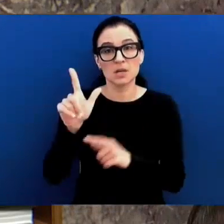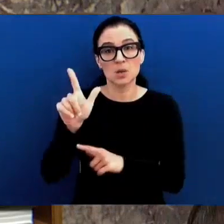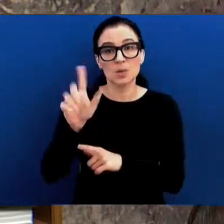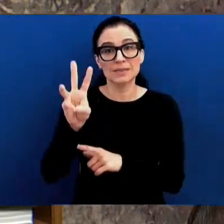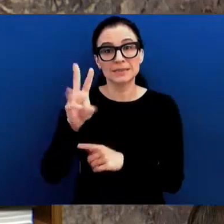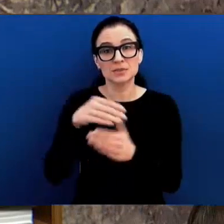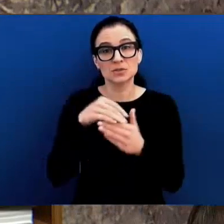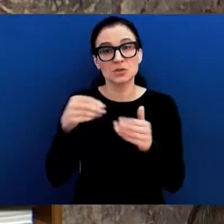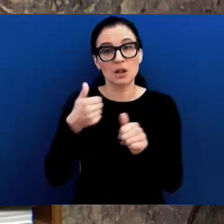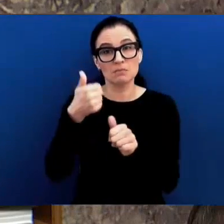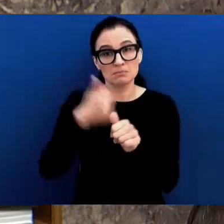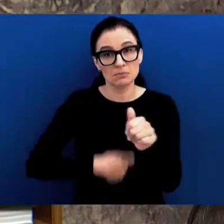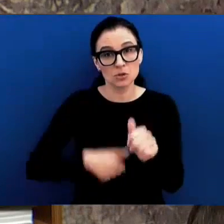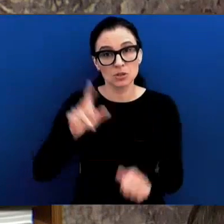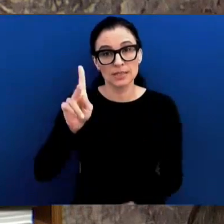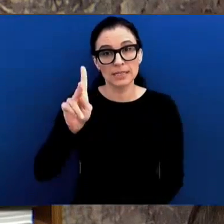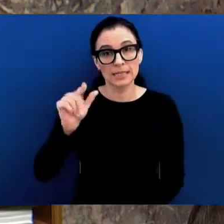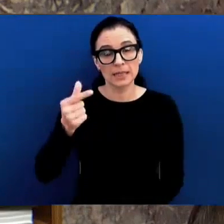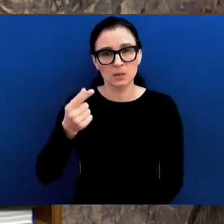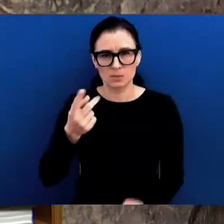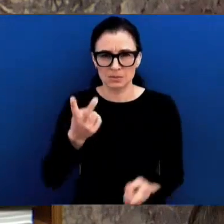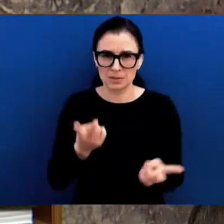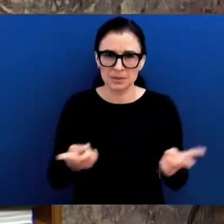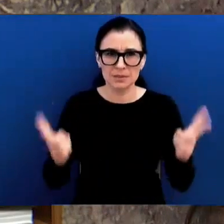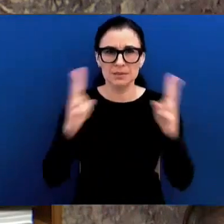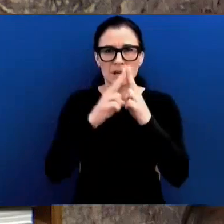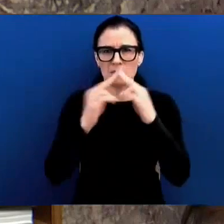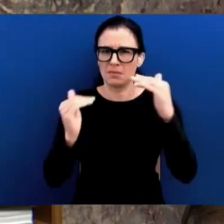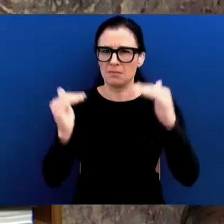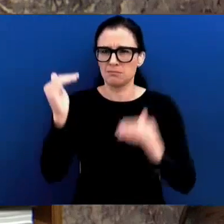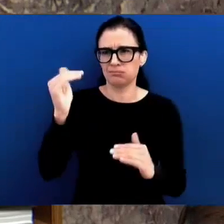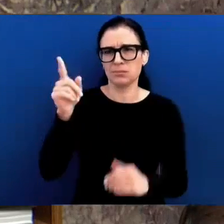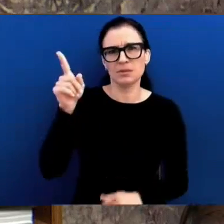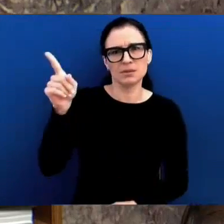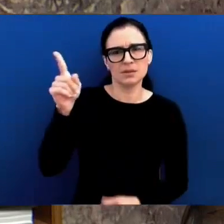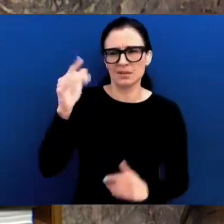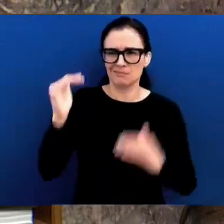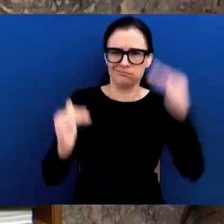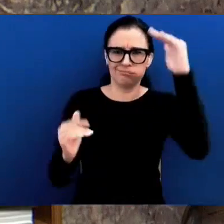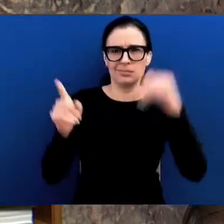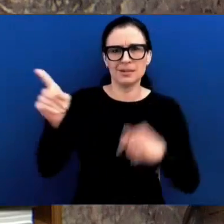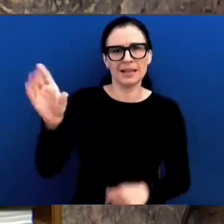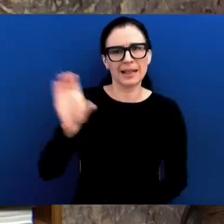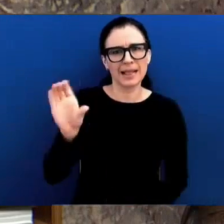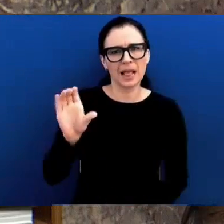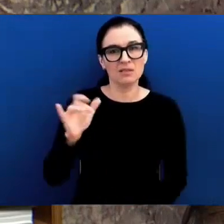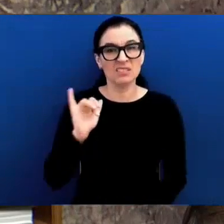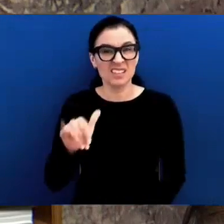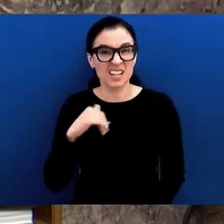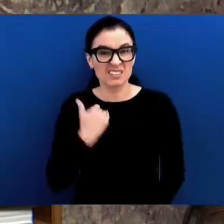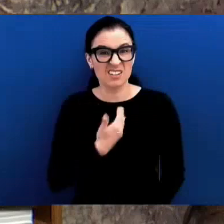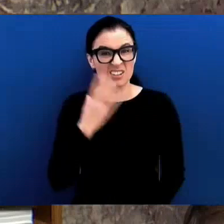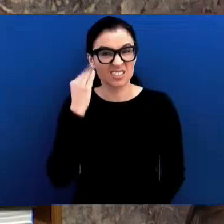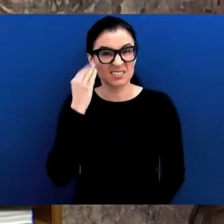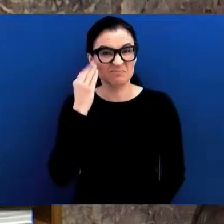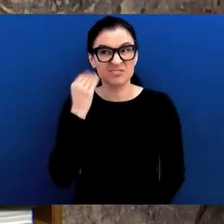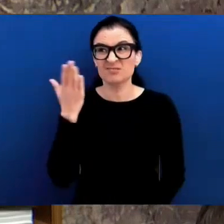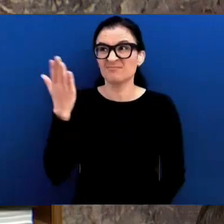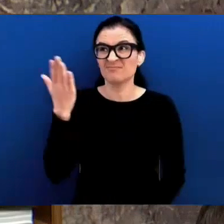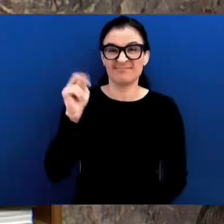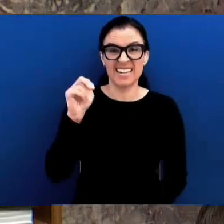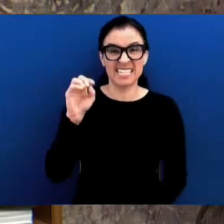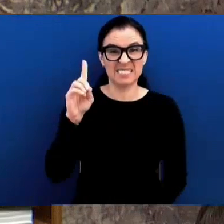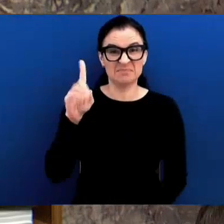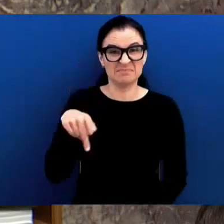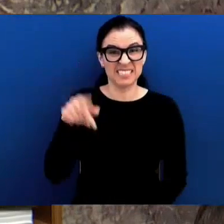That's what people are experiencing every day under this NDP government. And that's probably why Tyson Southcombe from